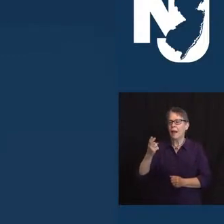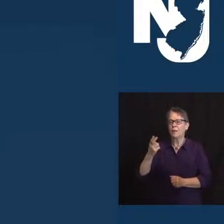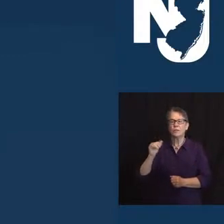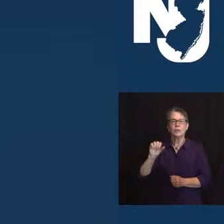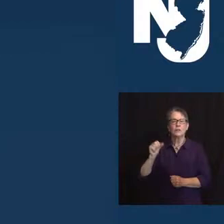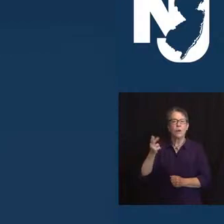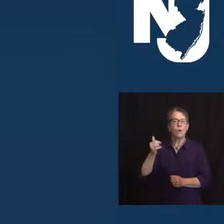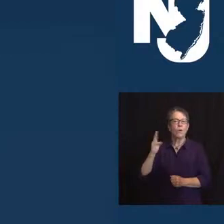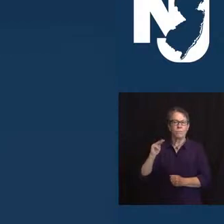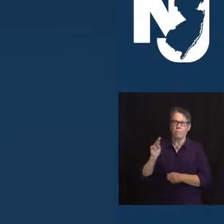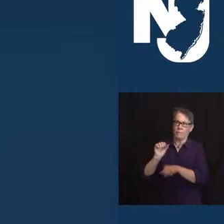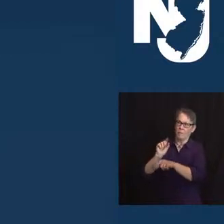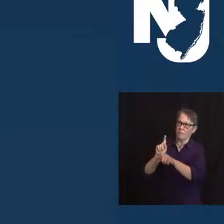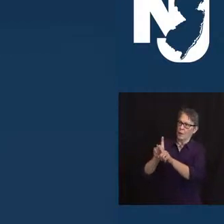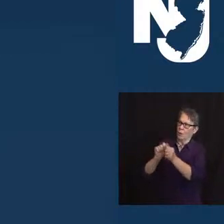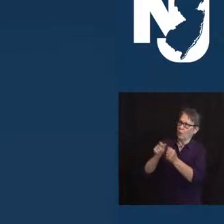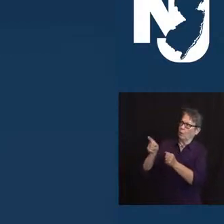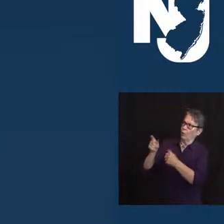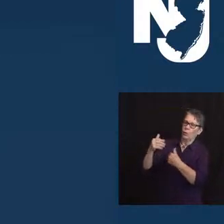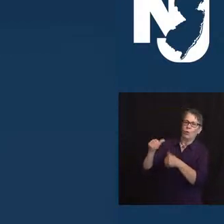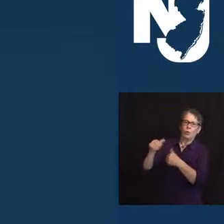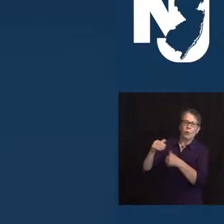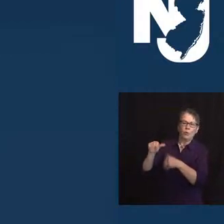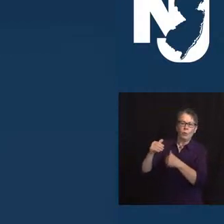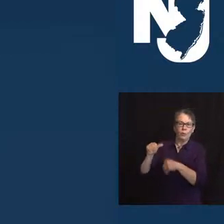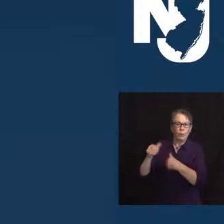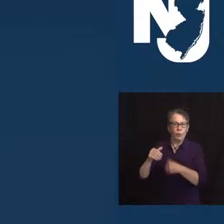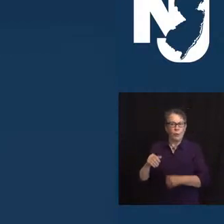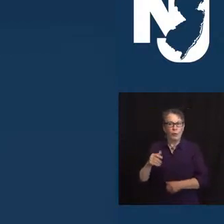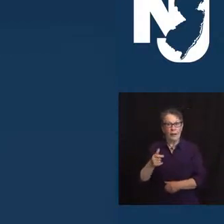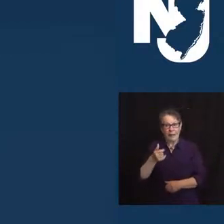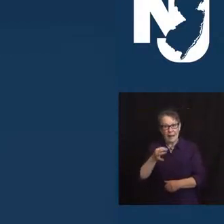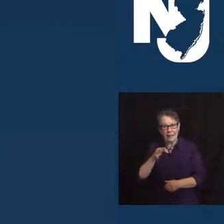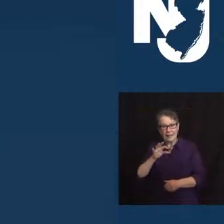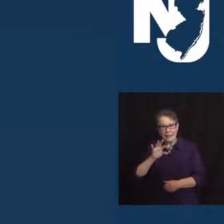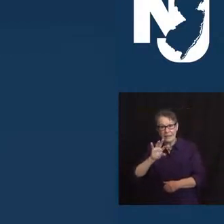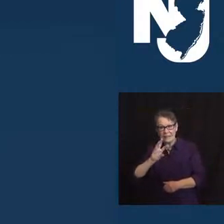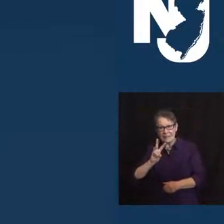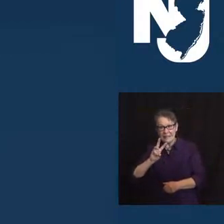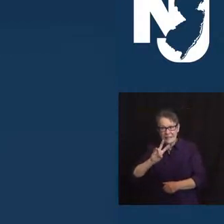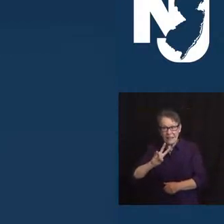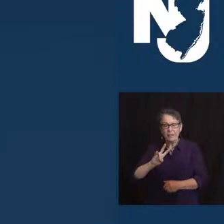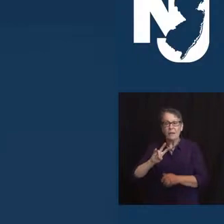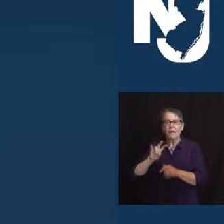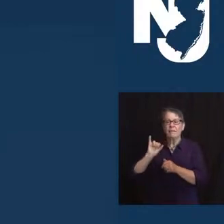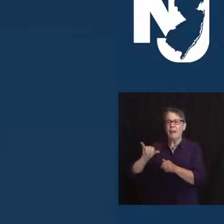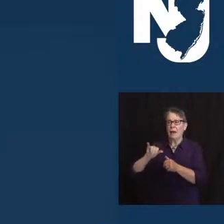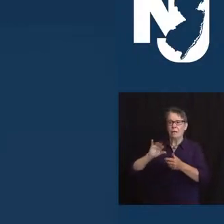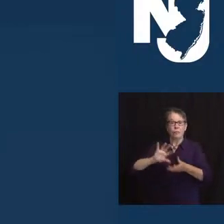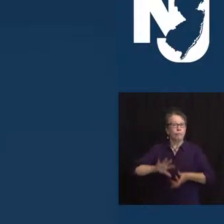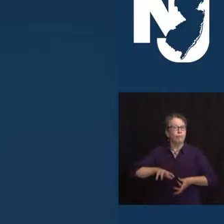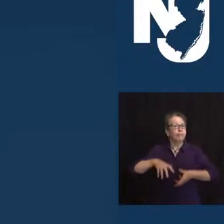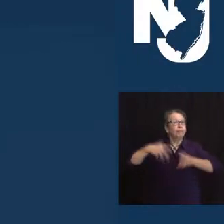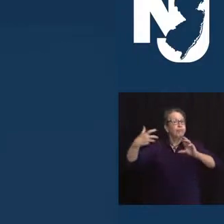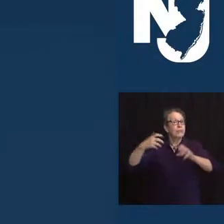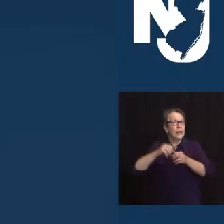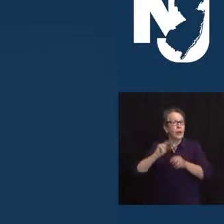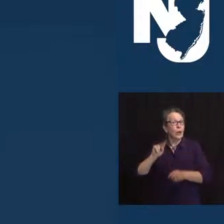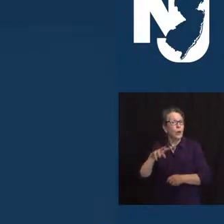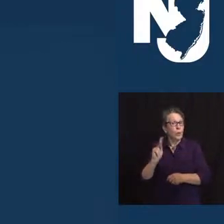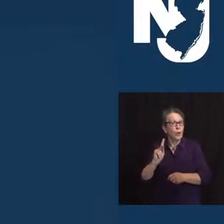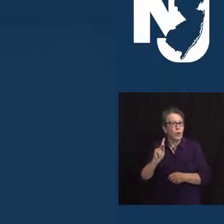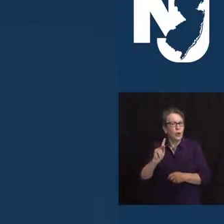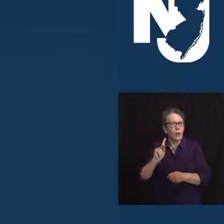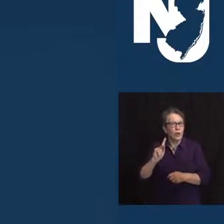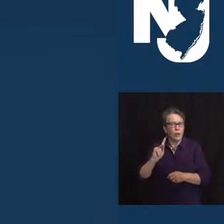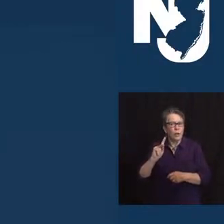Newark uprising of 1967, Dr. Miller was appointed by Governor Richard Hughes to his Select Commission on Civil